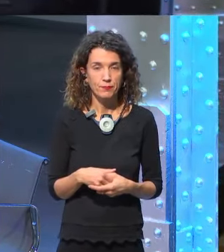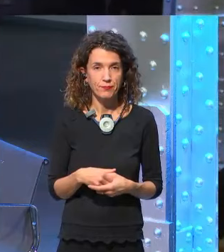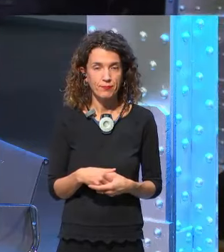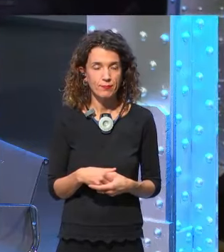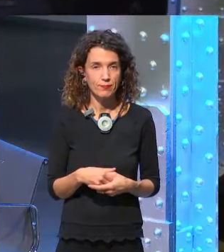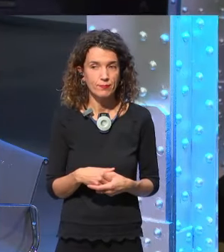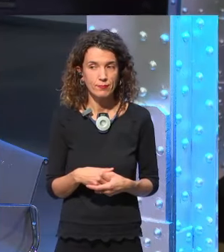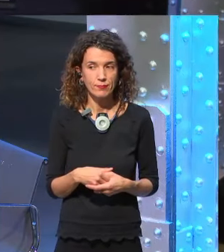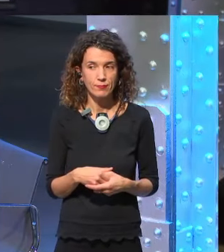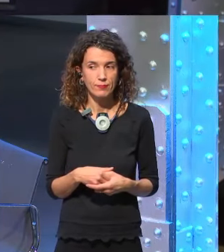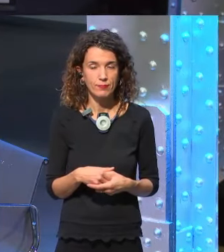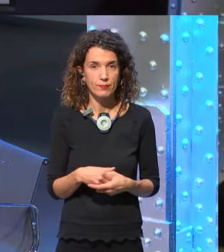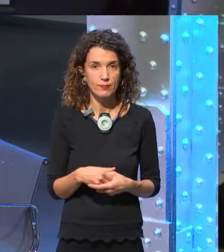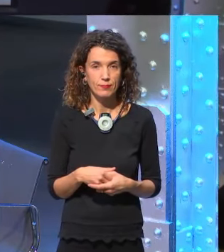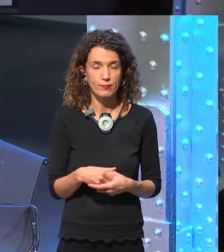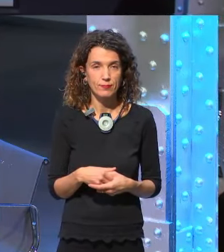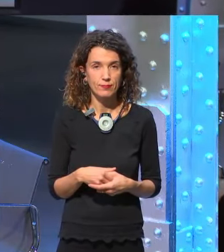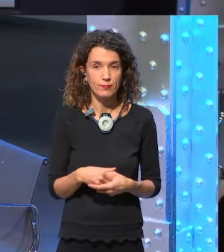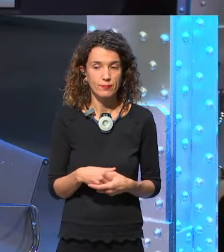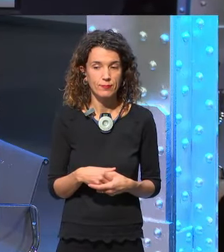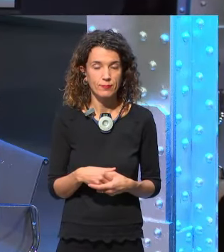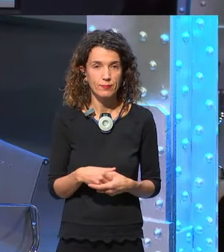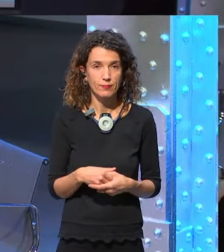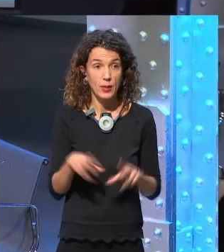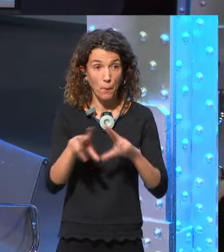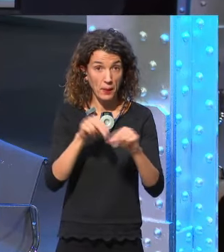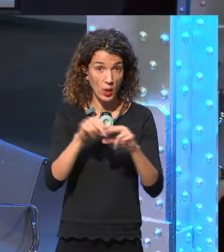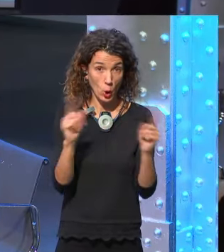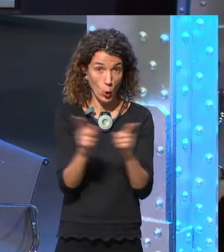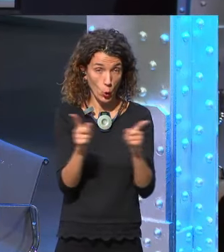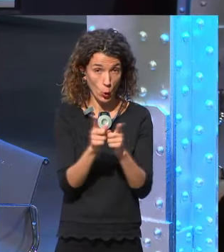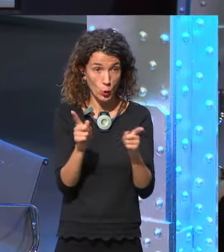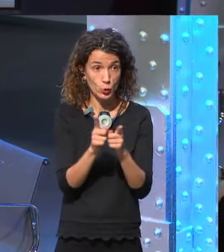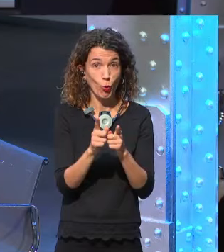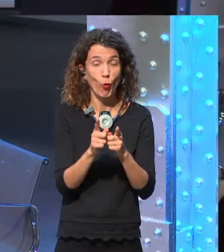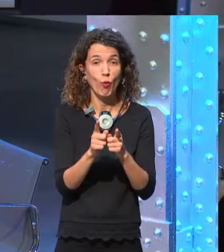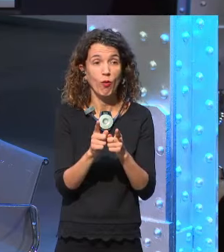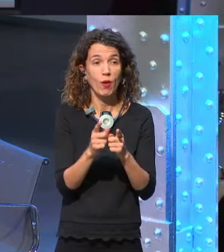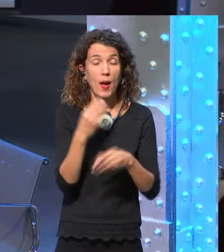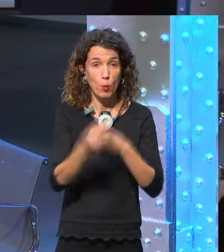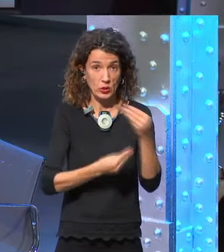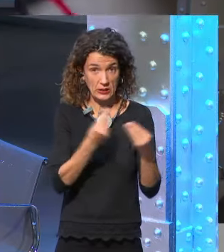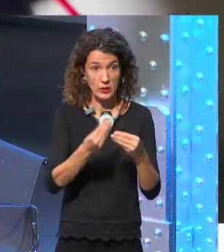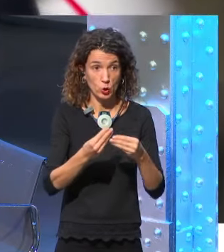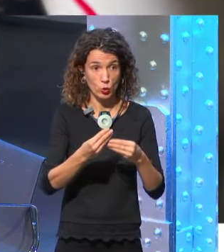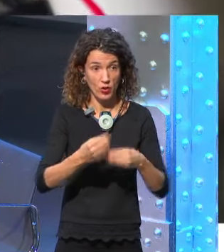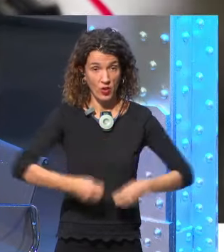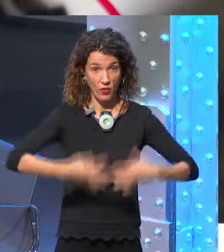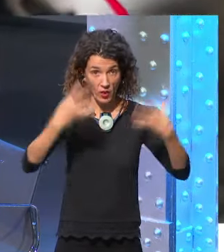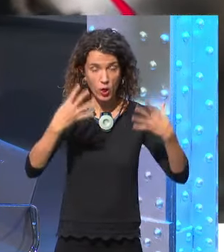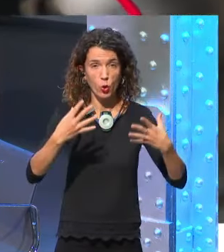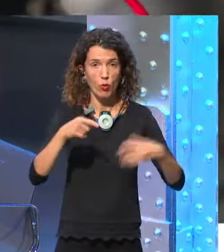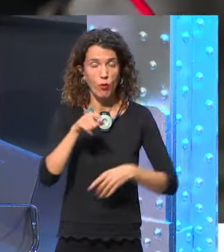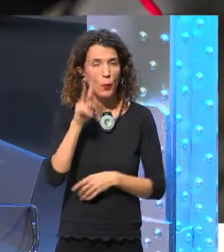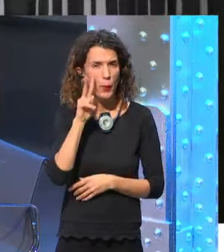And now just a quick video of an installation which we did, which shows that,